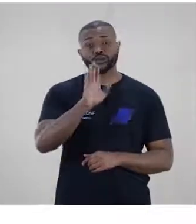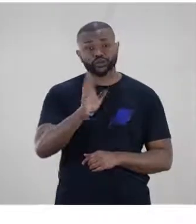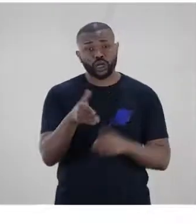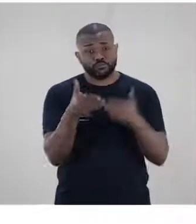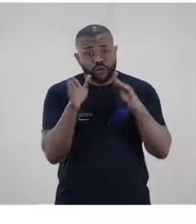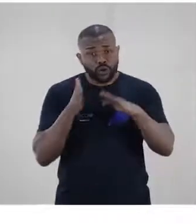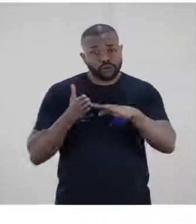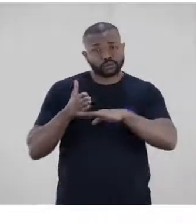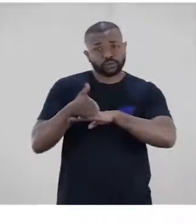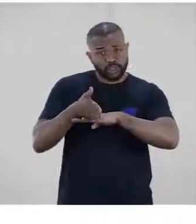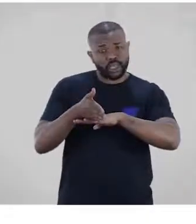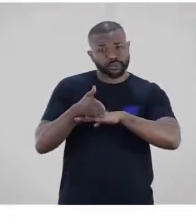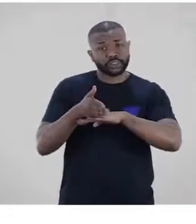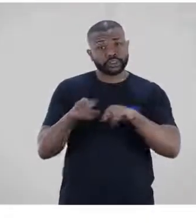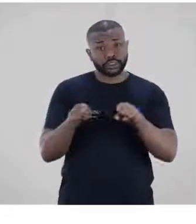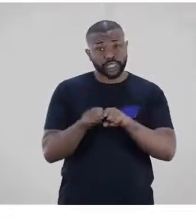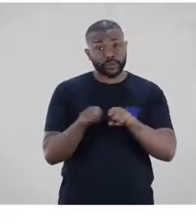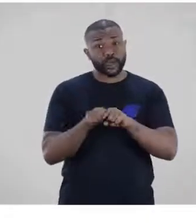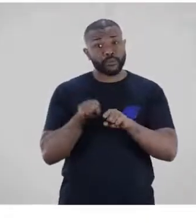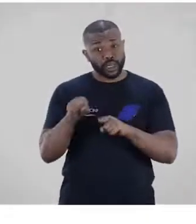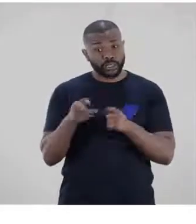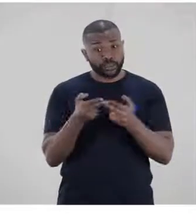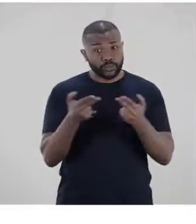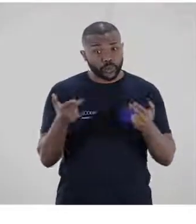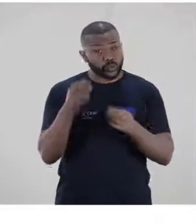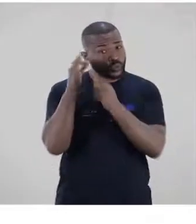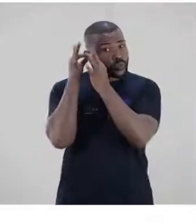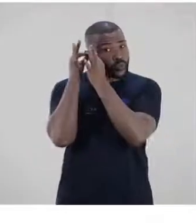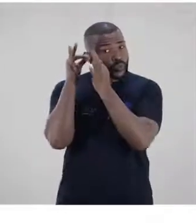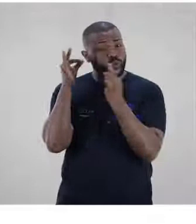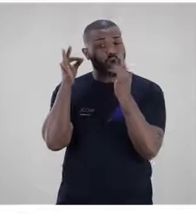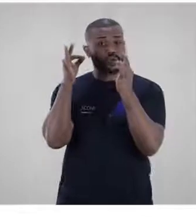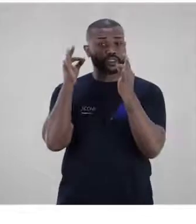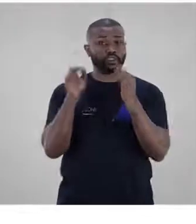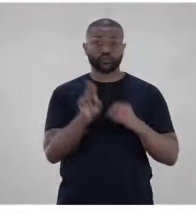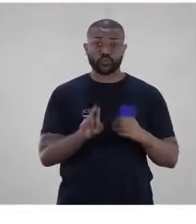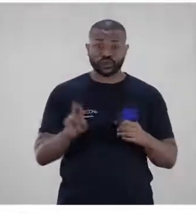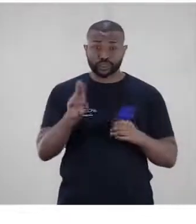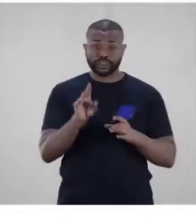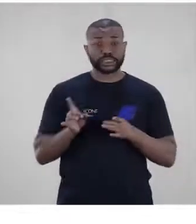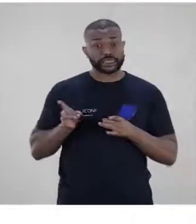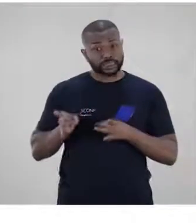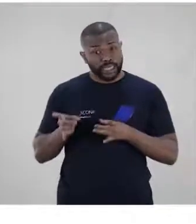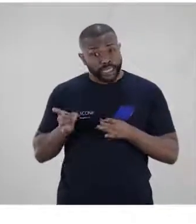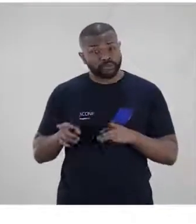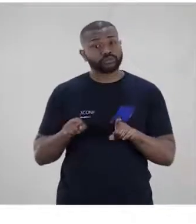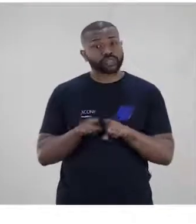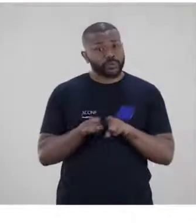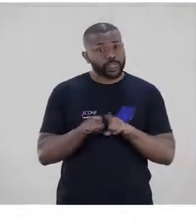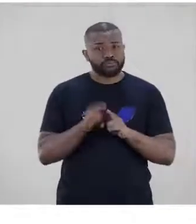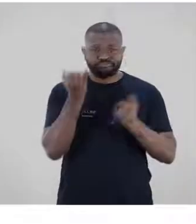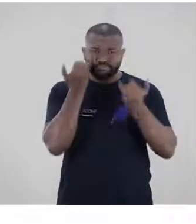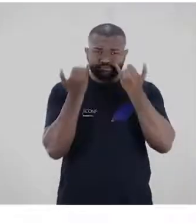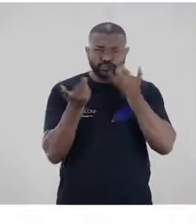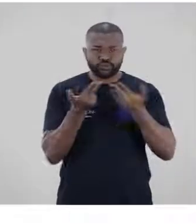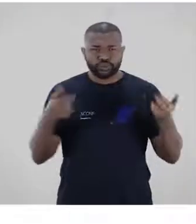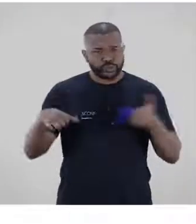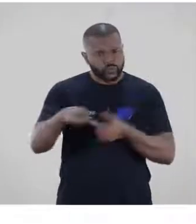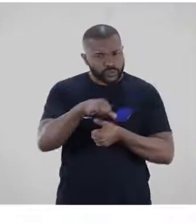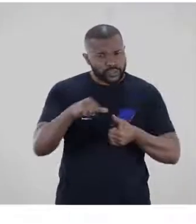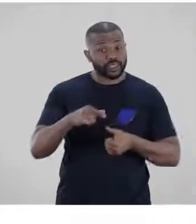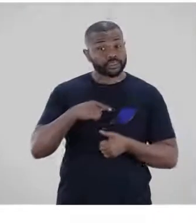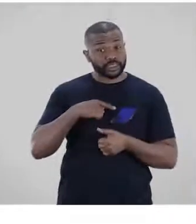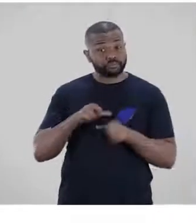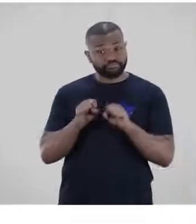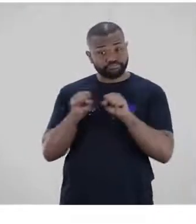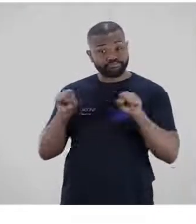product through, some sort of a technique like change data capture that would get data from the system. But it's the same people, same group of people, right?